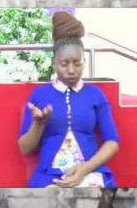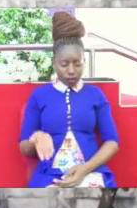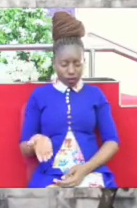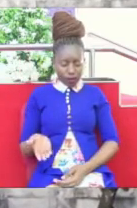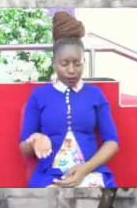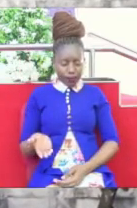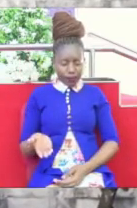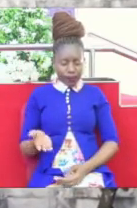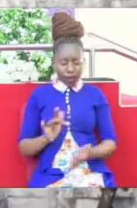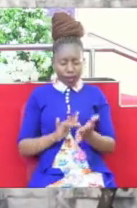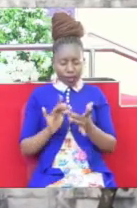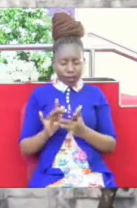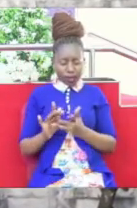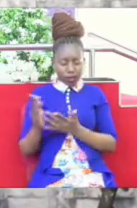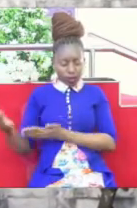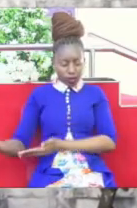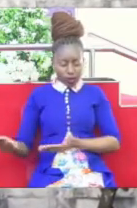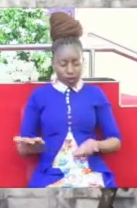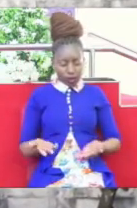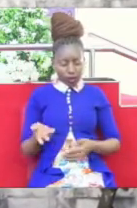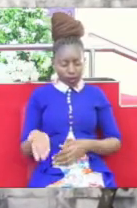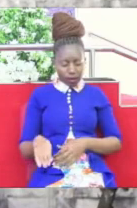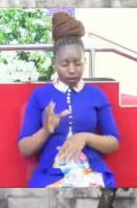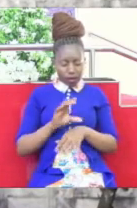Jesus, you're welcome in this church.